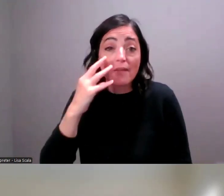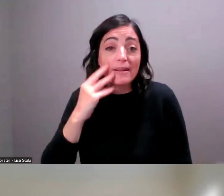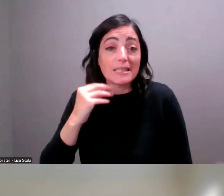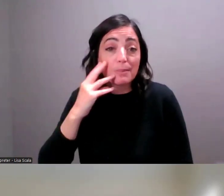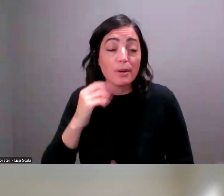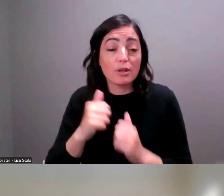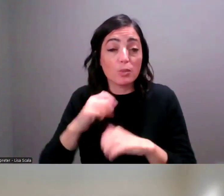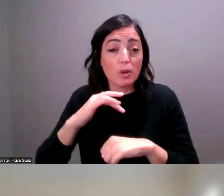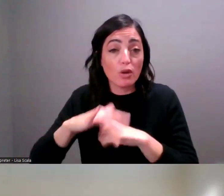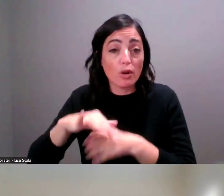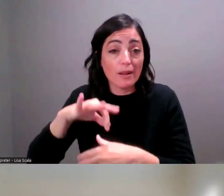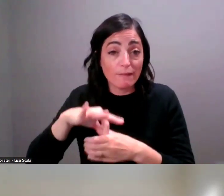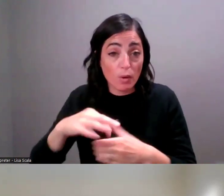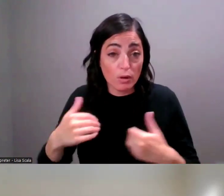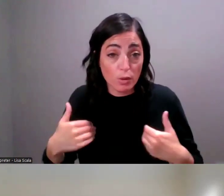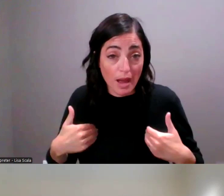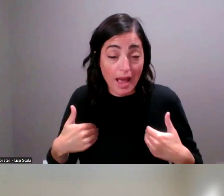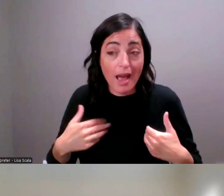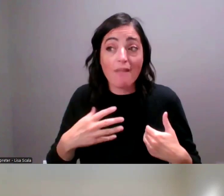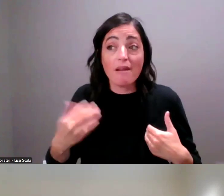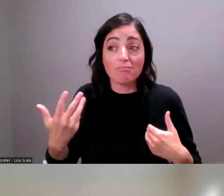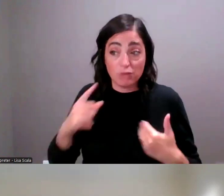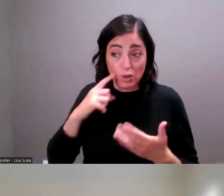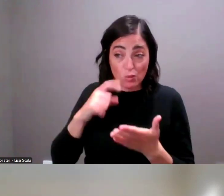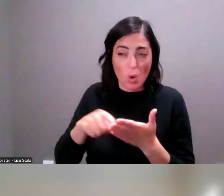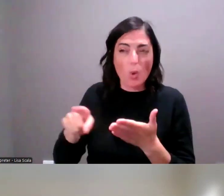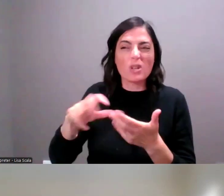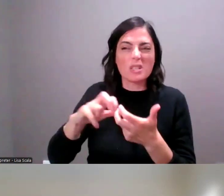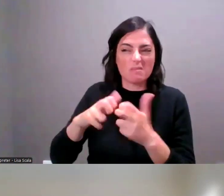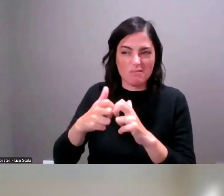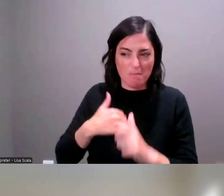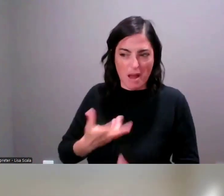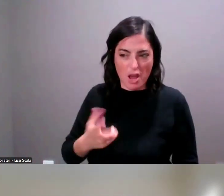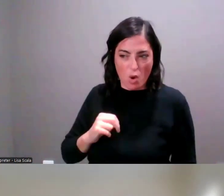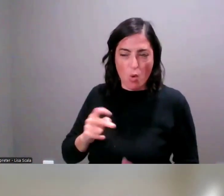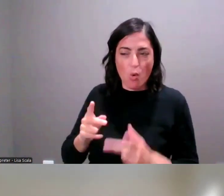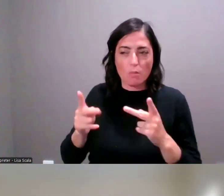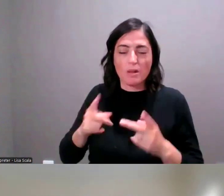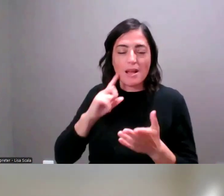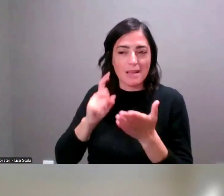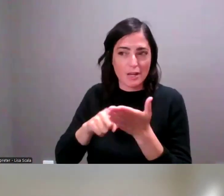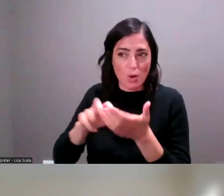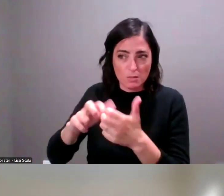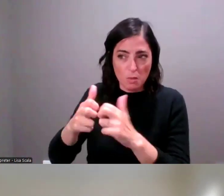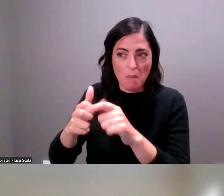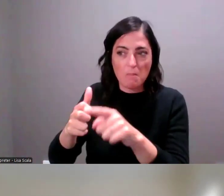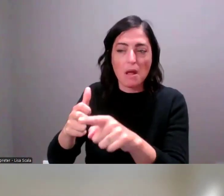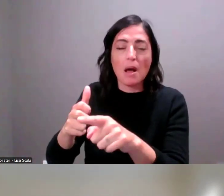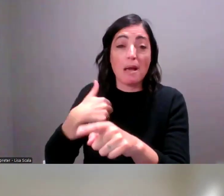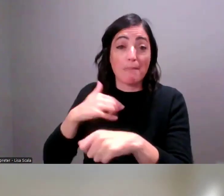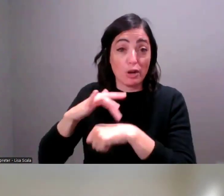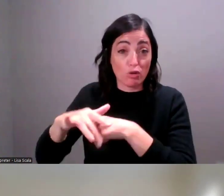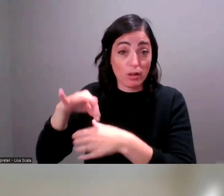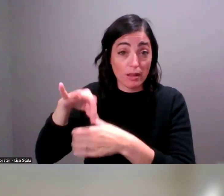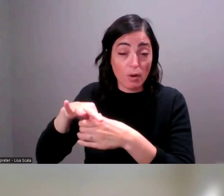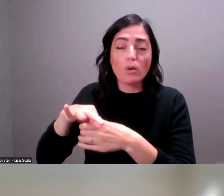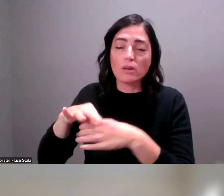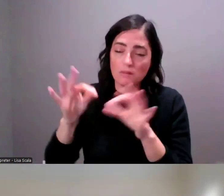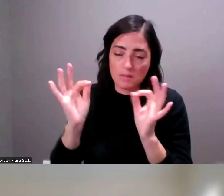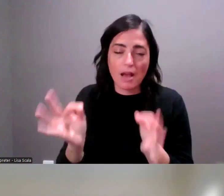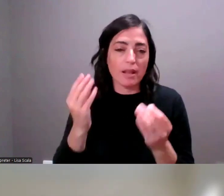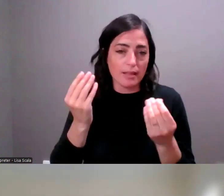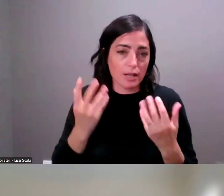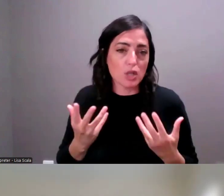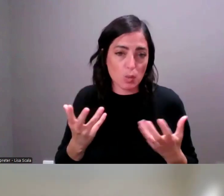voting and you noticed an issue at your own polling place, at your own early voting location, we definitely want to